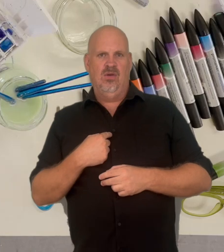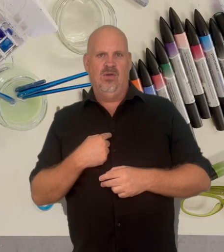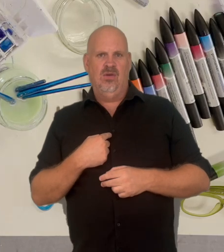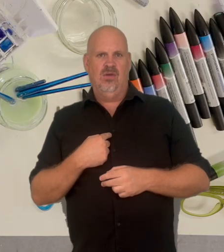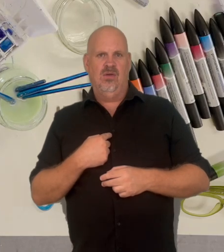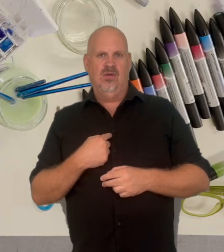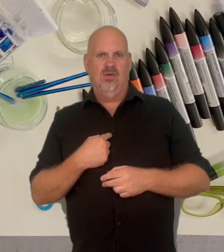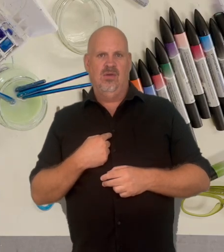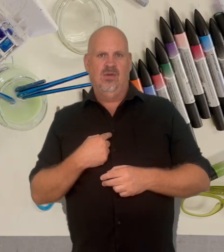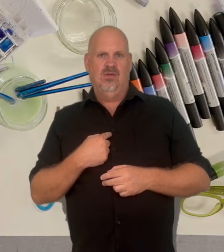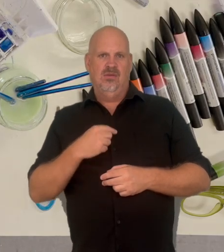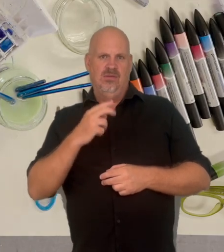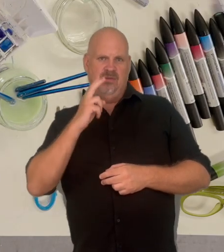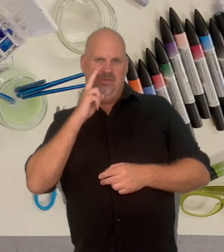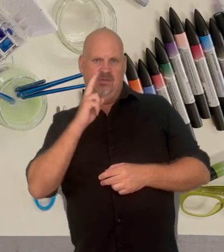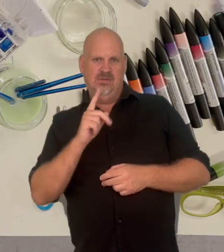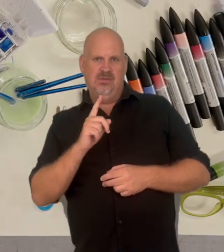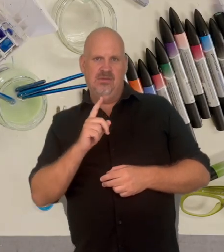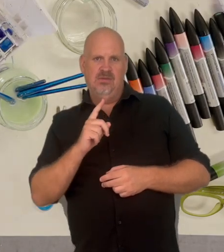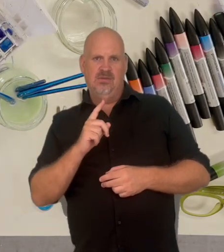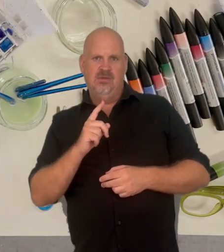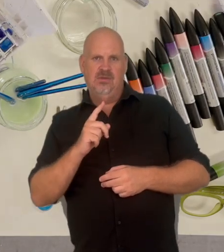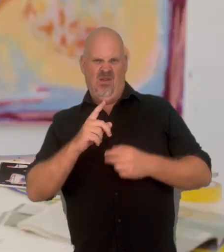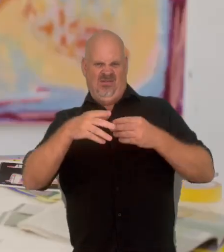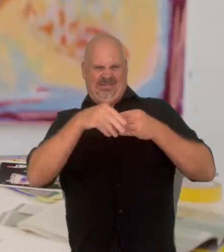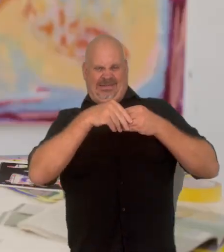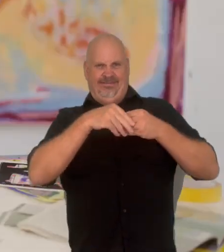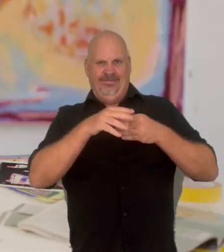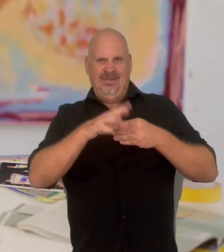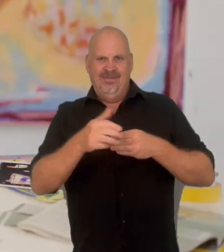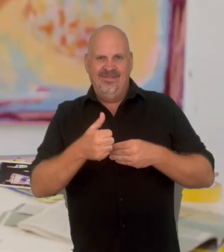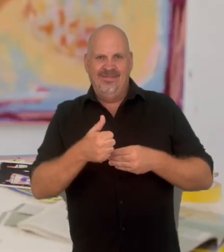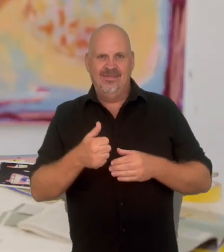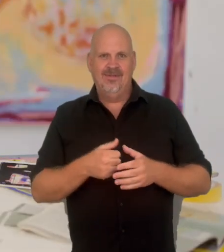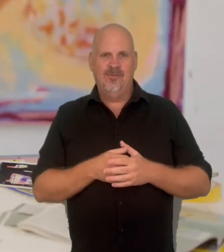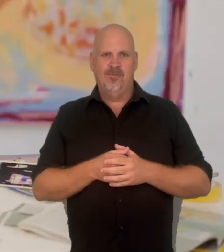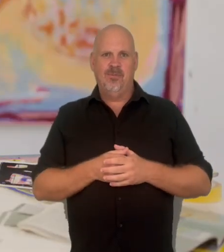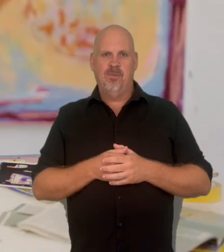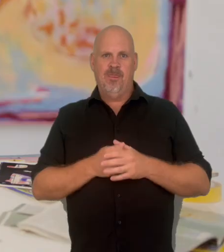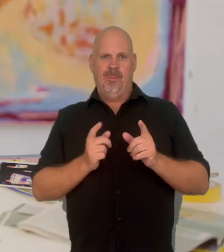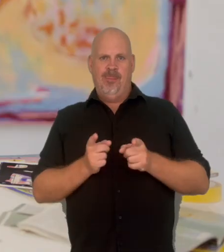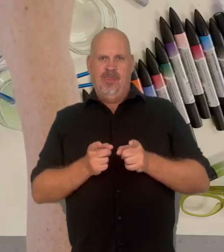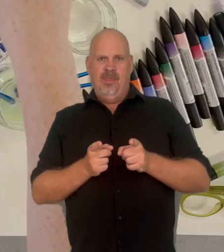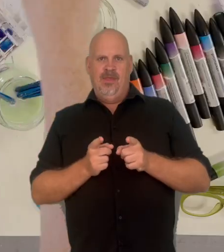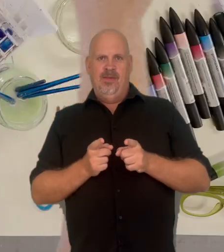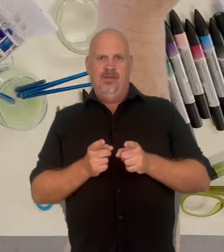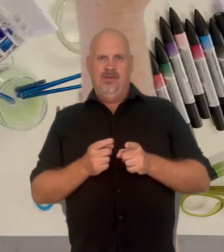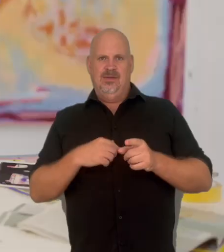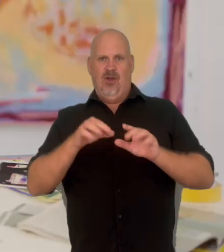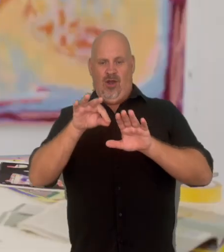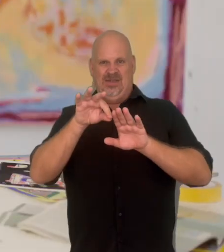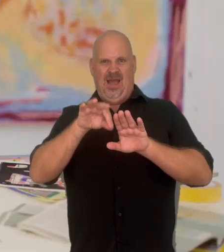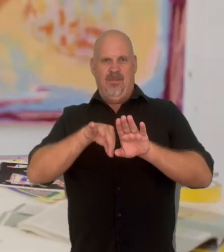Let's see what happens. Oh, everything's sticking to me, but that's okay. Right, at this stage, I'm going to take the tape off. Ooh, this